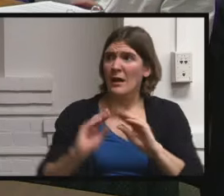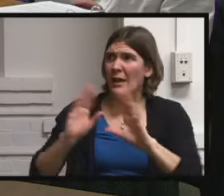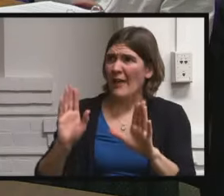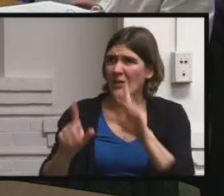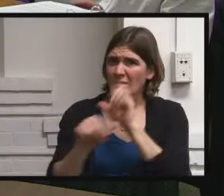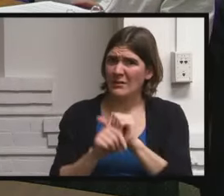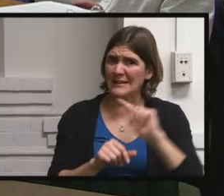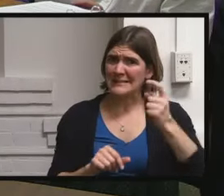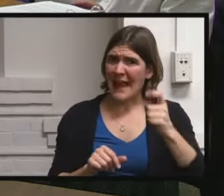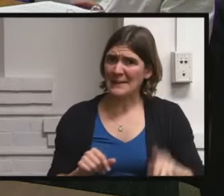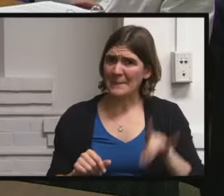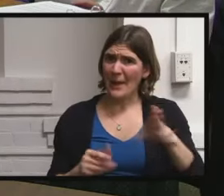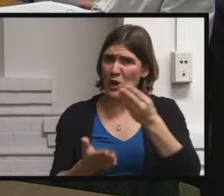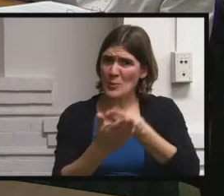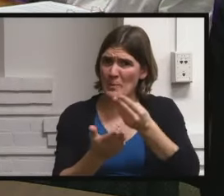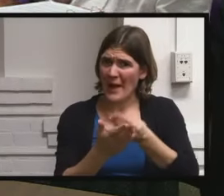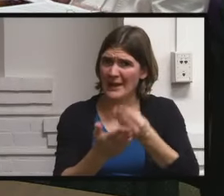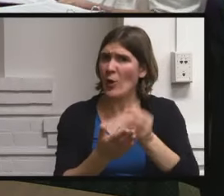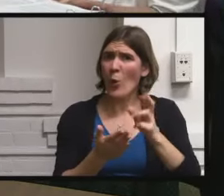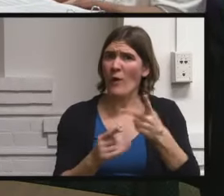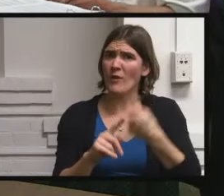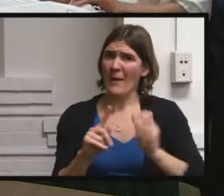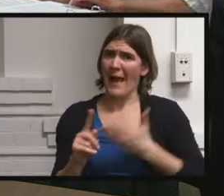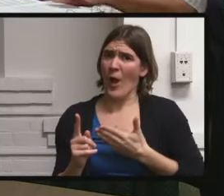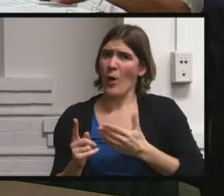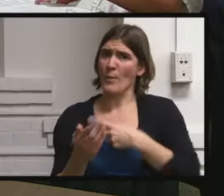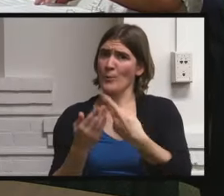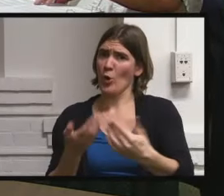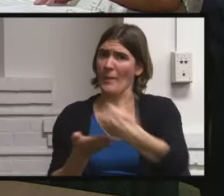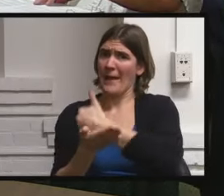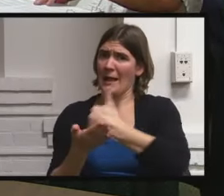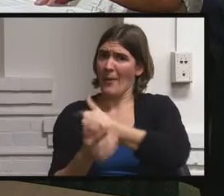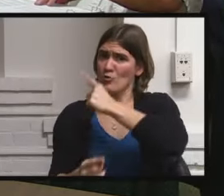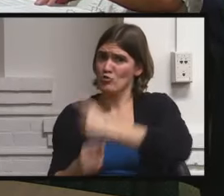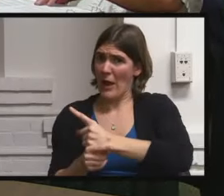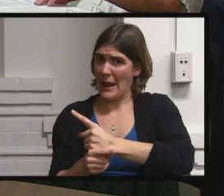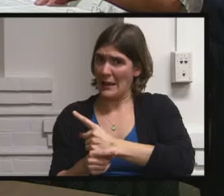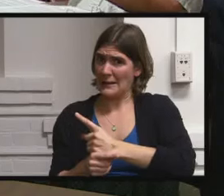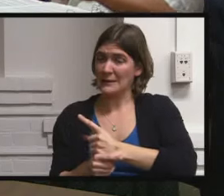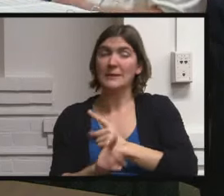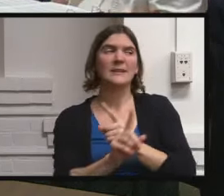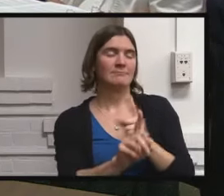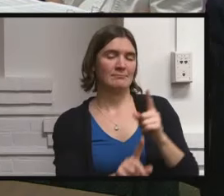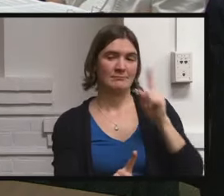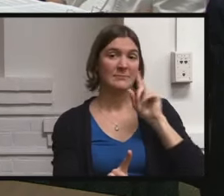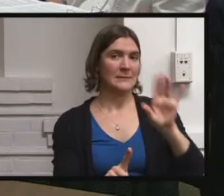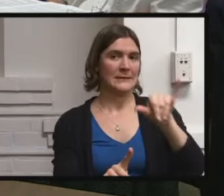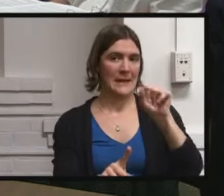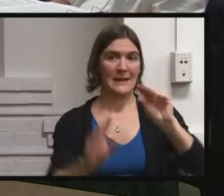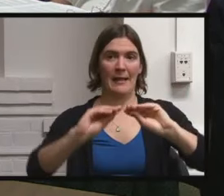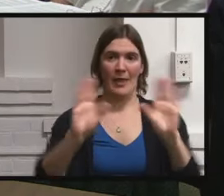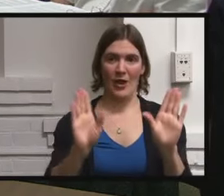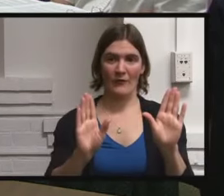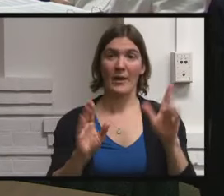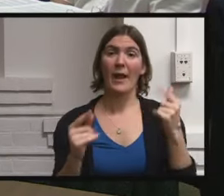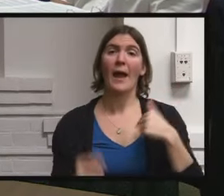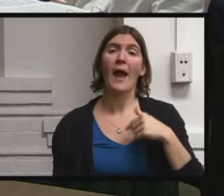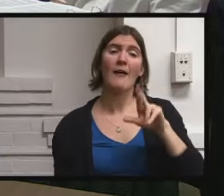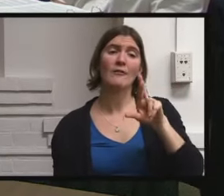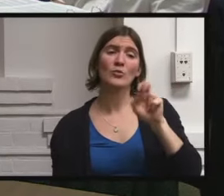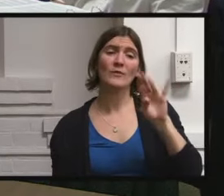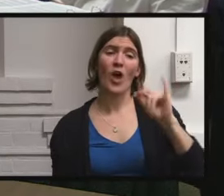in the program income fund that we get back from community development block grant money? Sure, absolutely. It is from our revolving loan